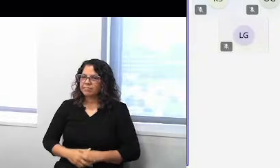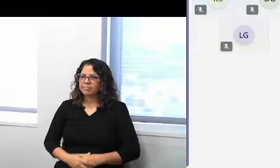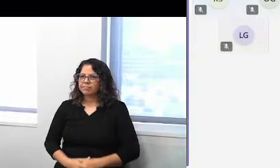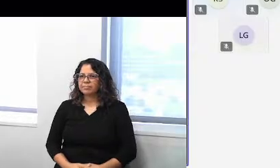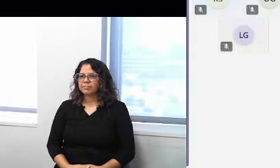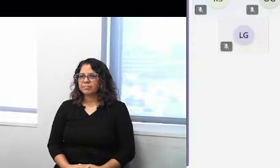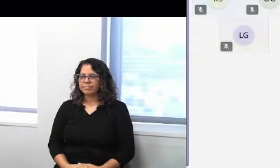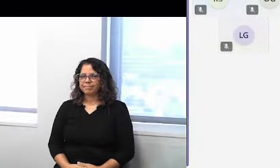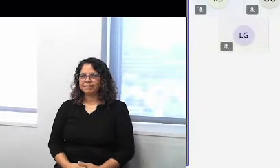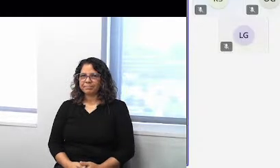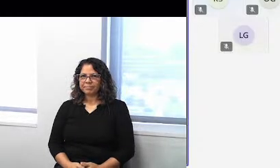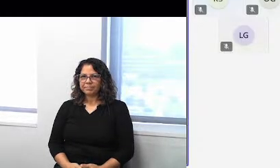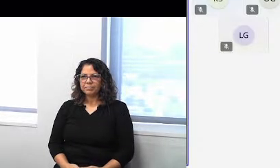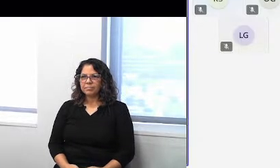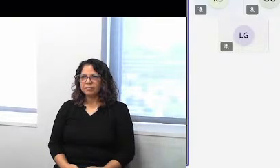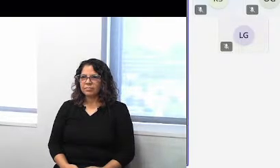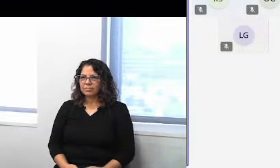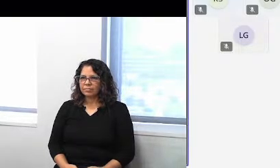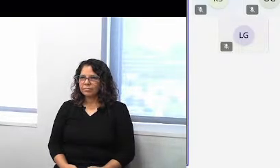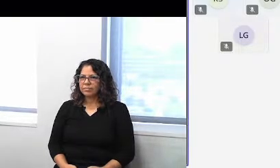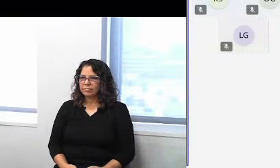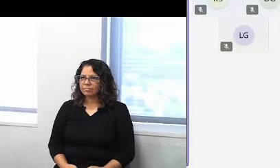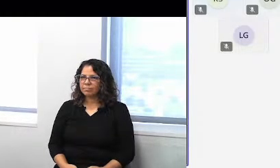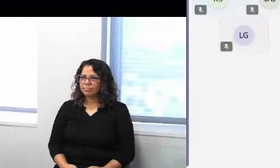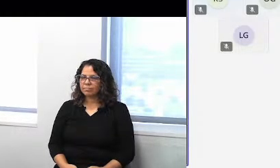Argumented. Ms. Mercado,